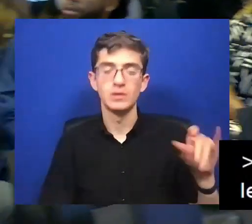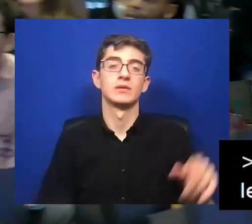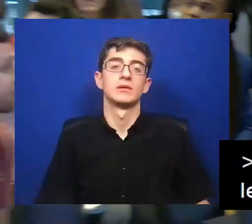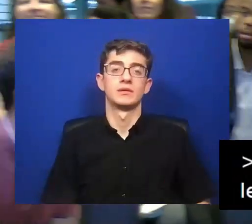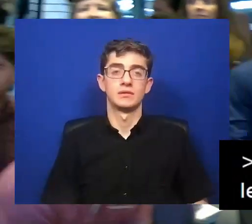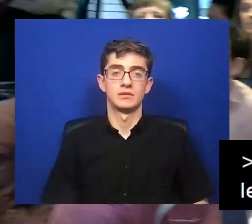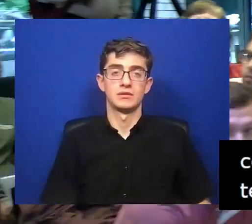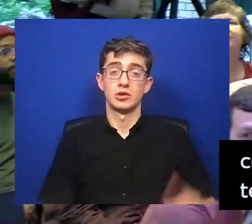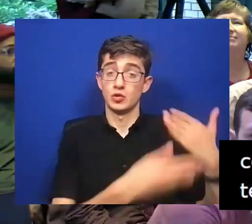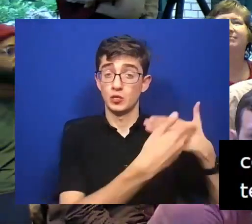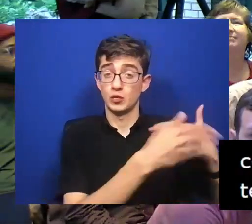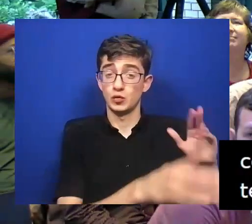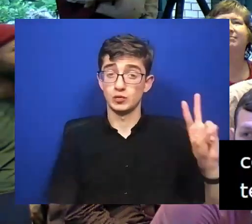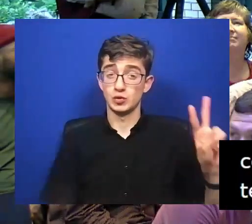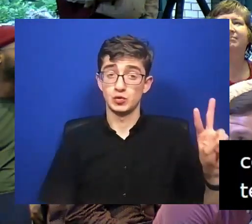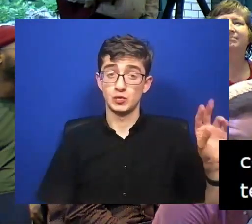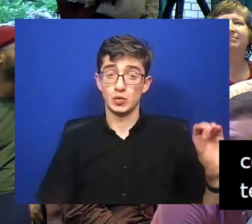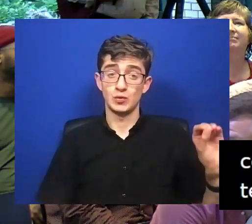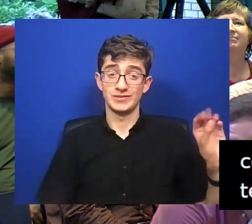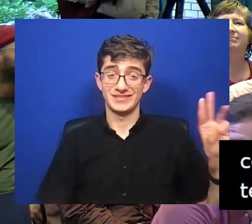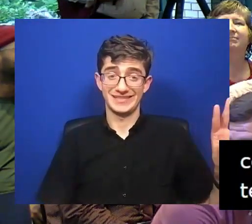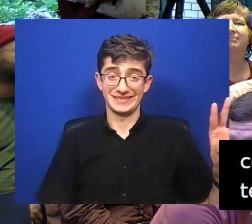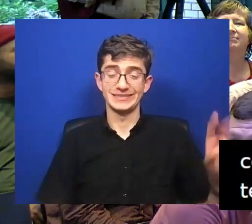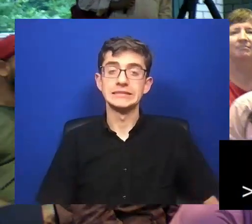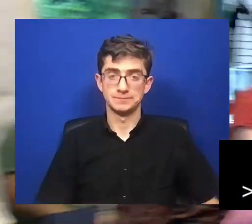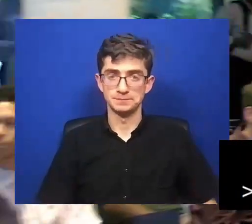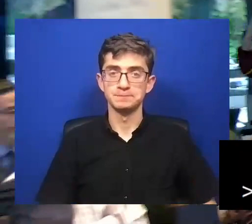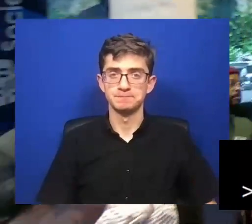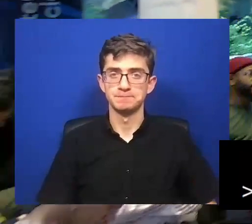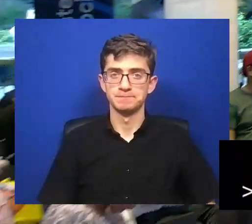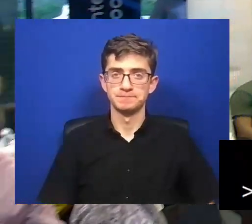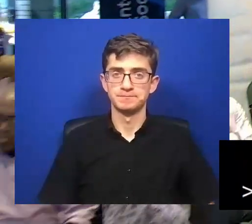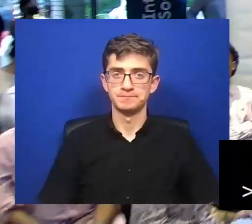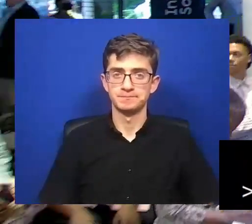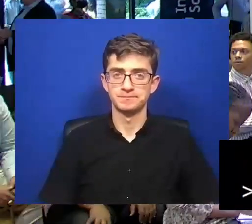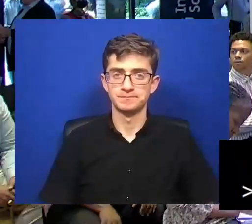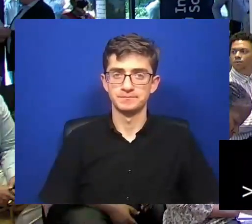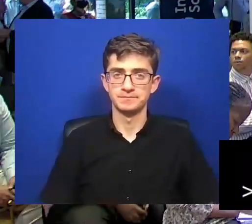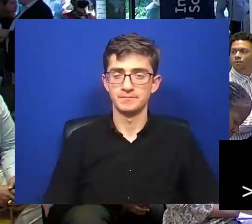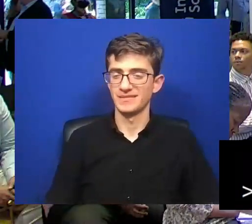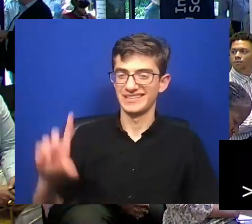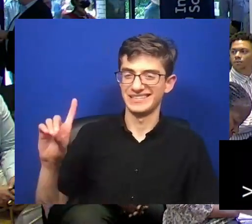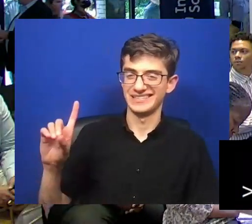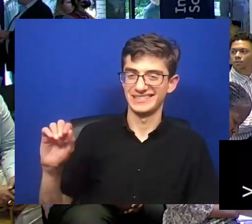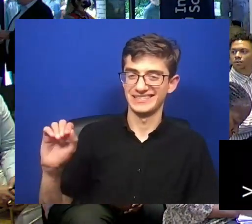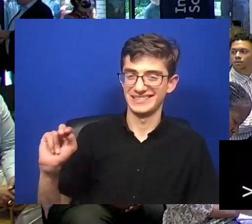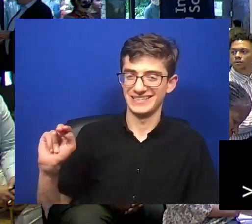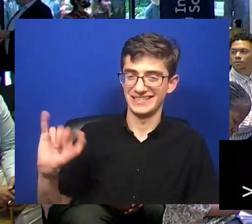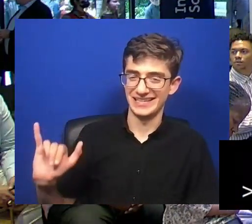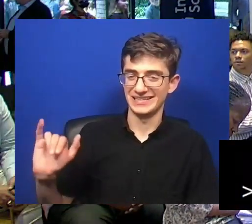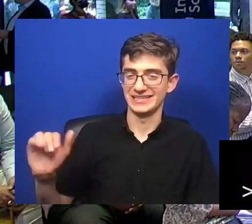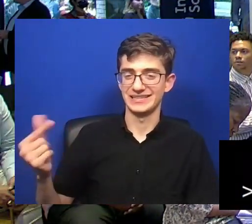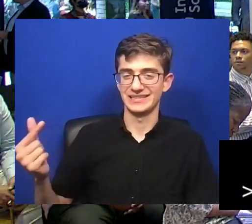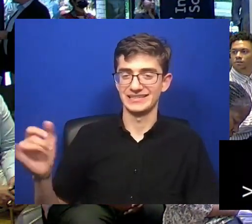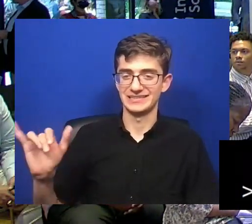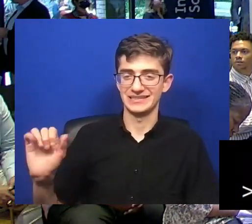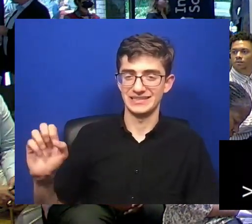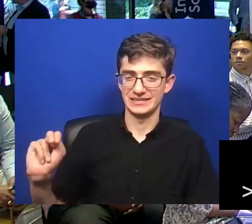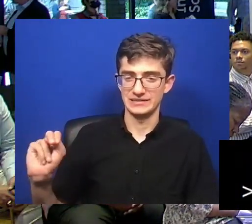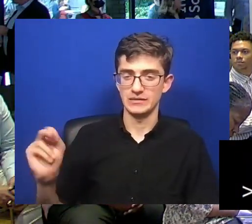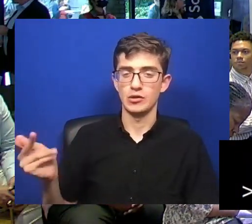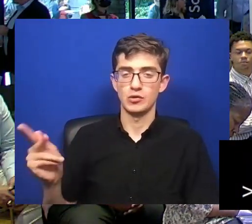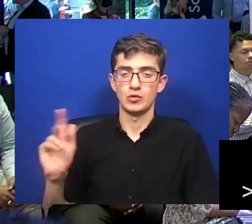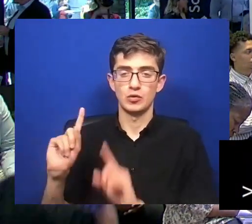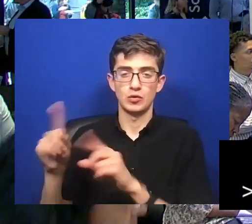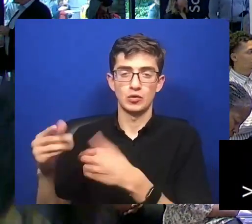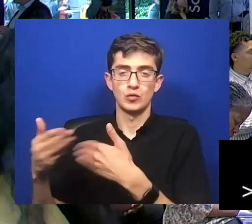In room 206. And then we'll have... Danny and Gason in room 232.